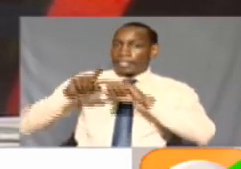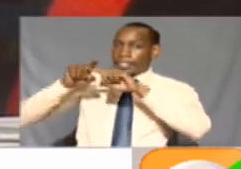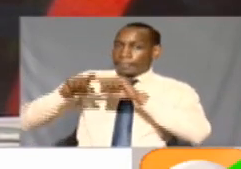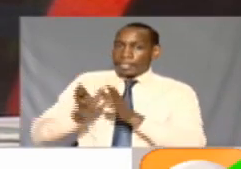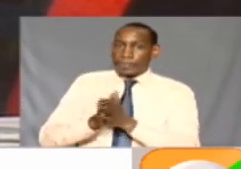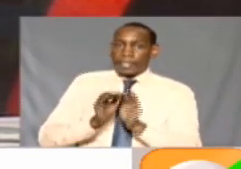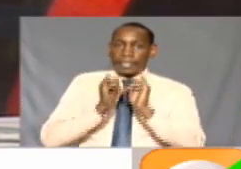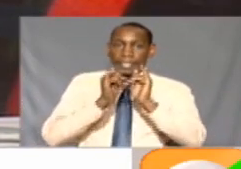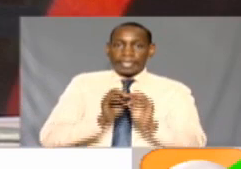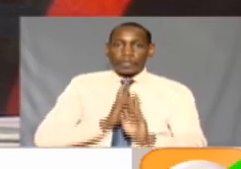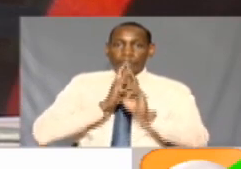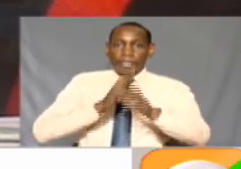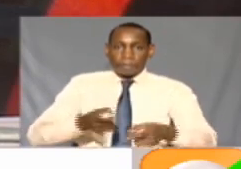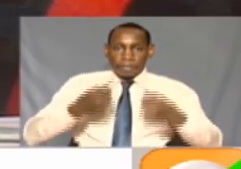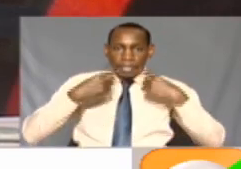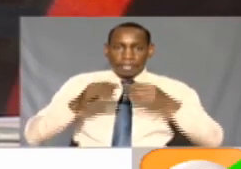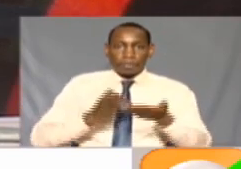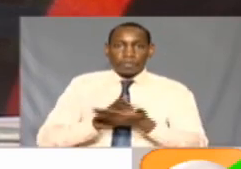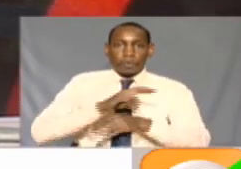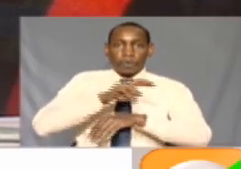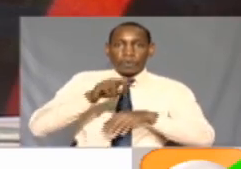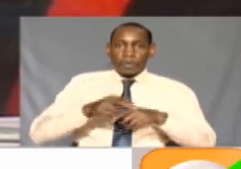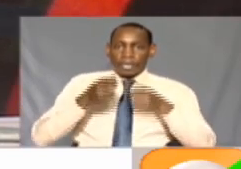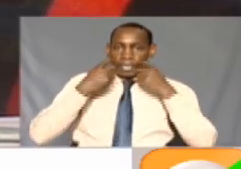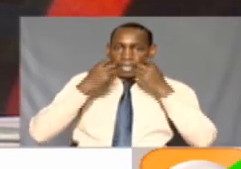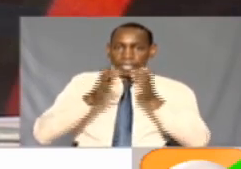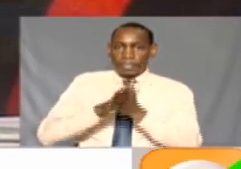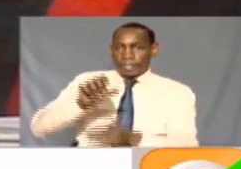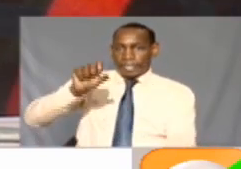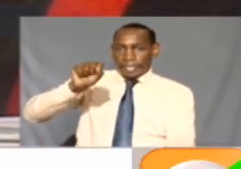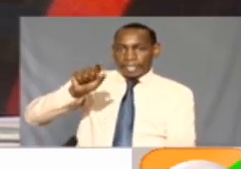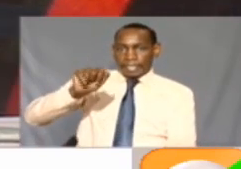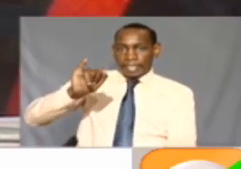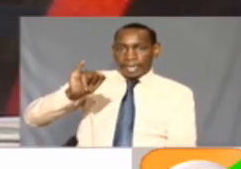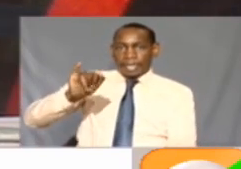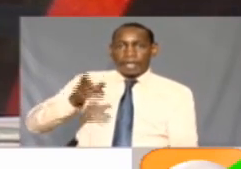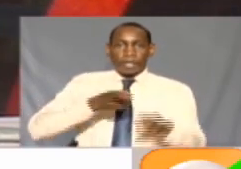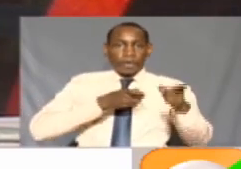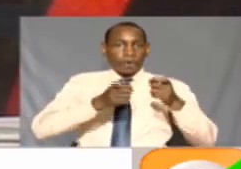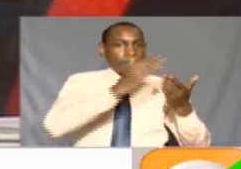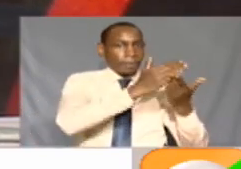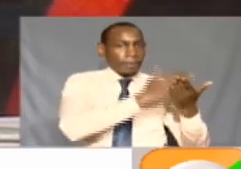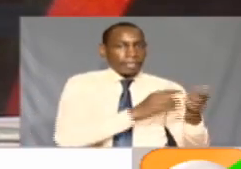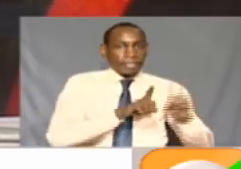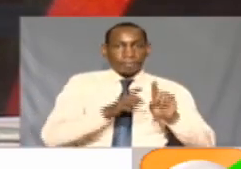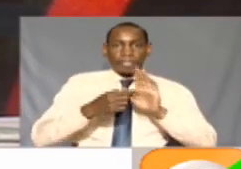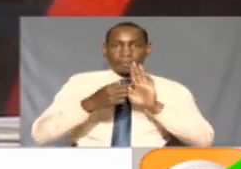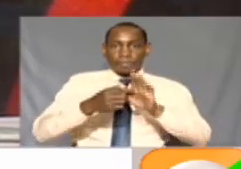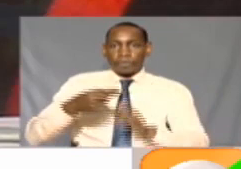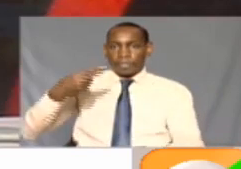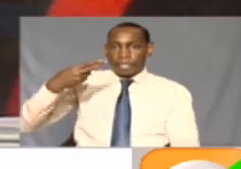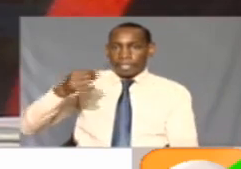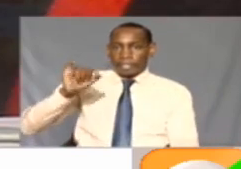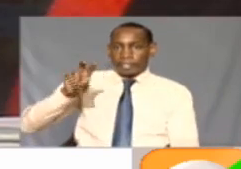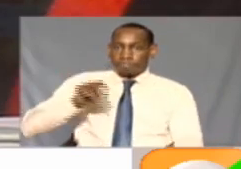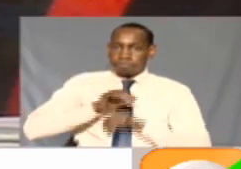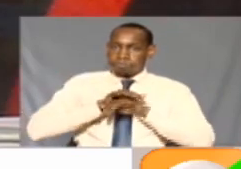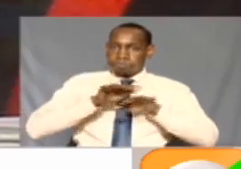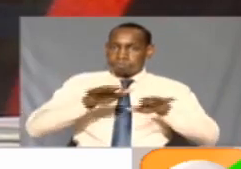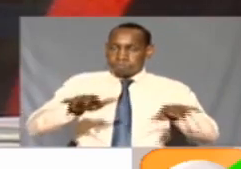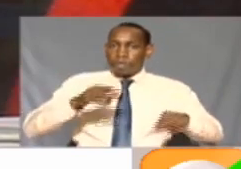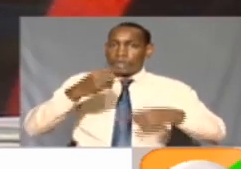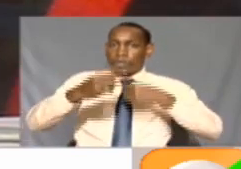to a new report released by the National AIDS and STIs control program that also shows HIV prevalence remains